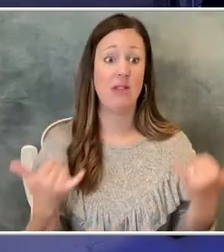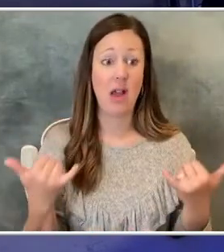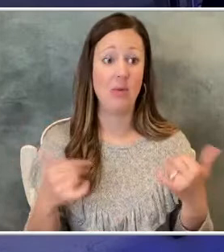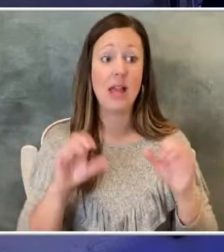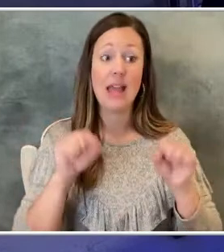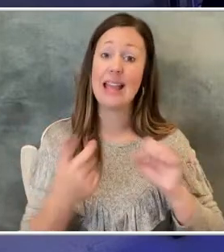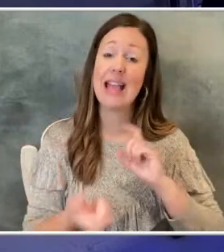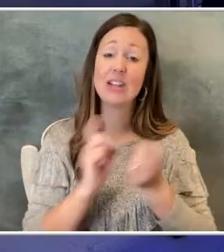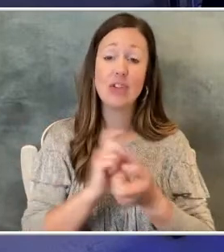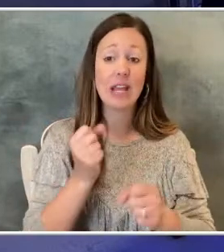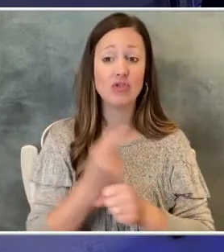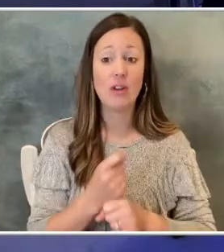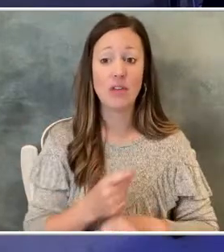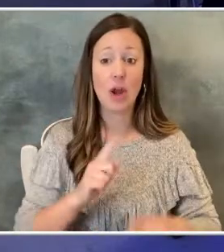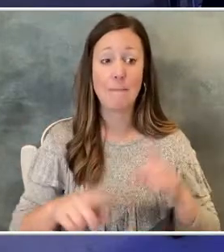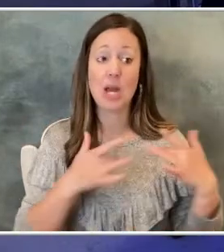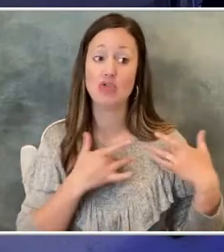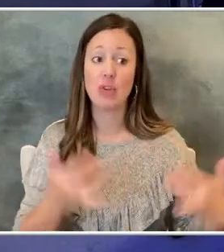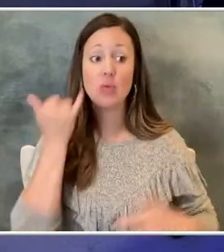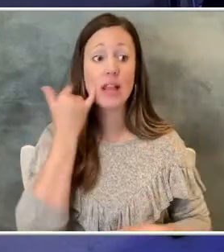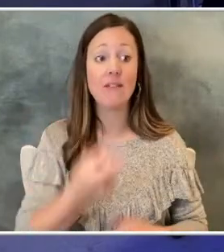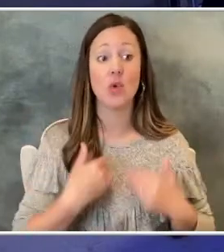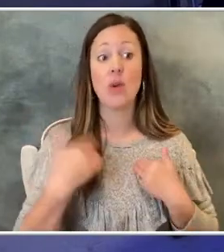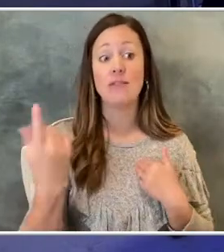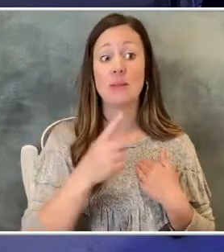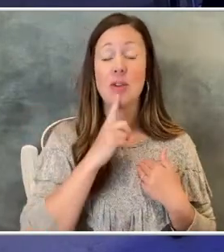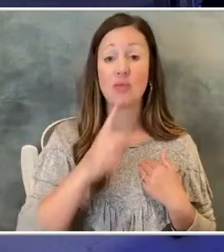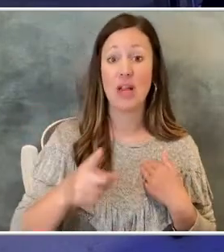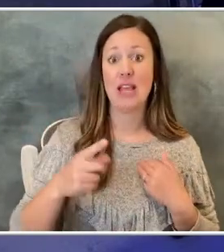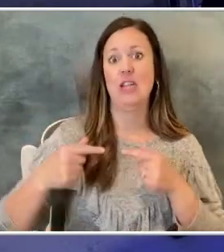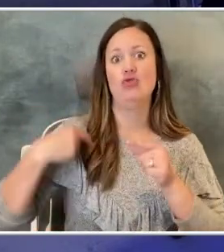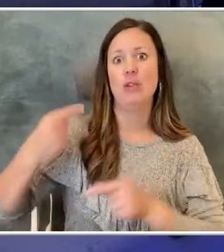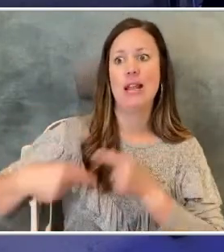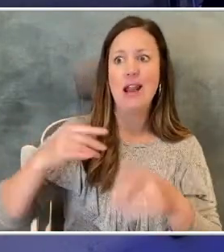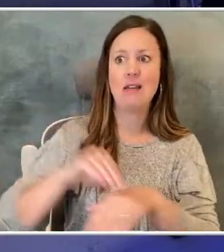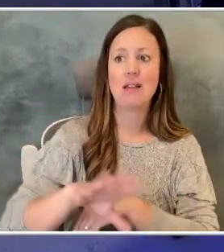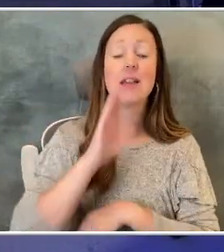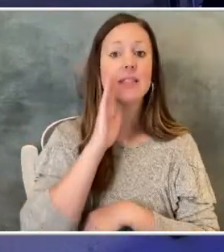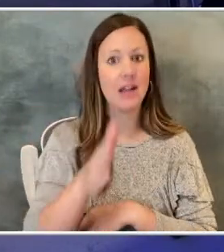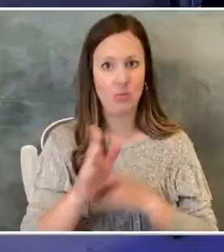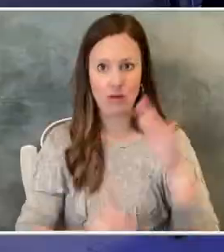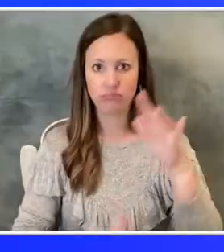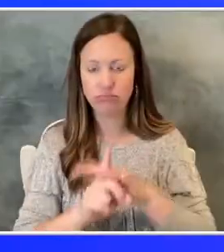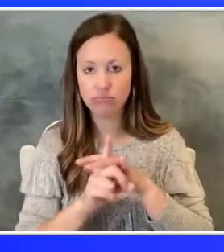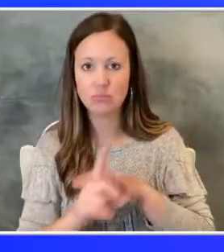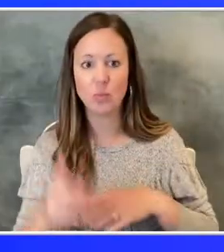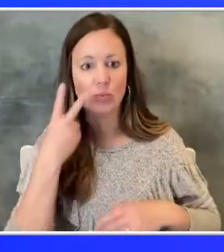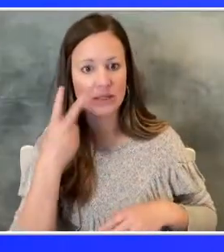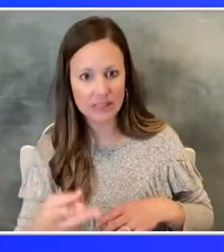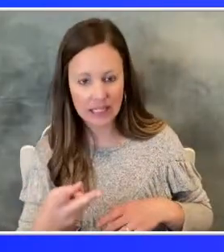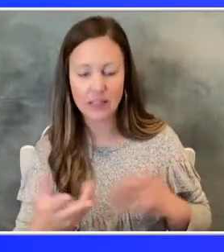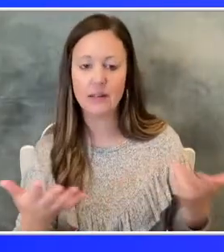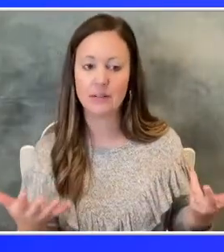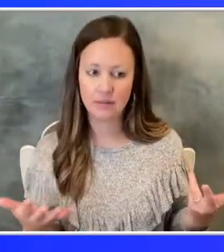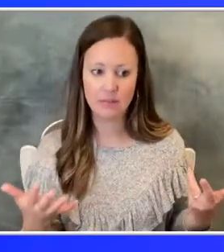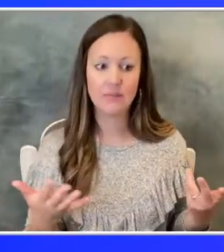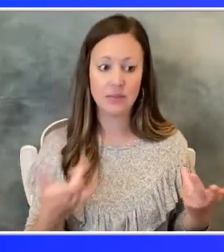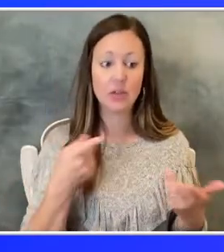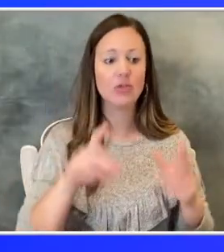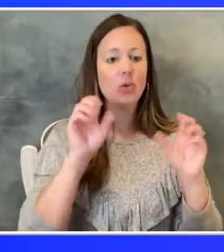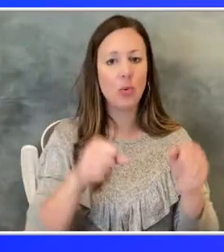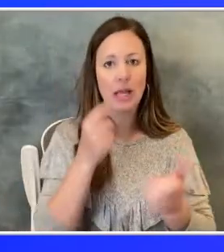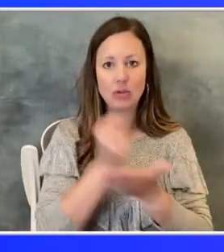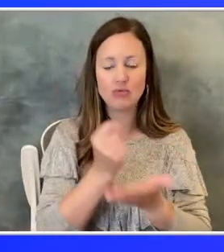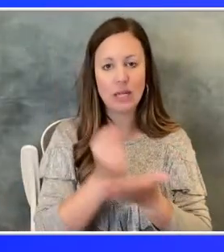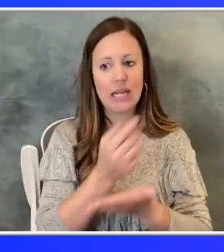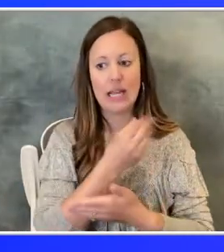year, but generally if you have something very highly genetic, it's going to come out, it's going to be up there, so you can get treated. So